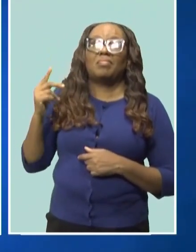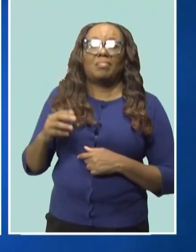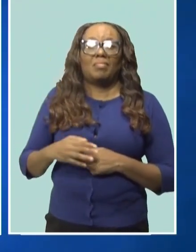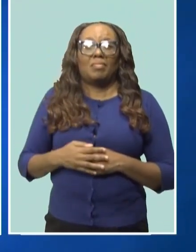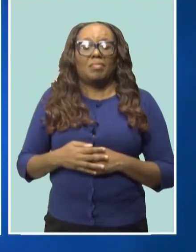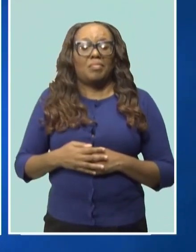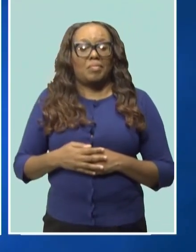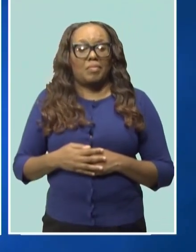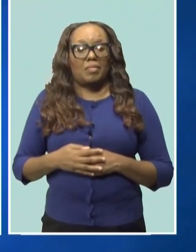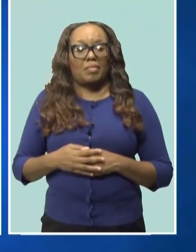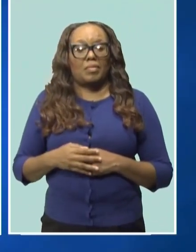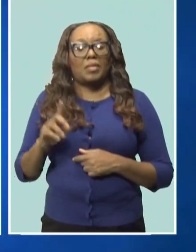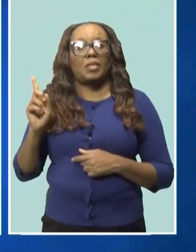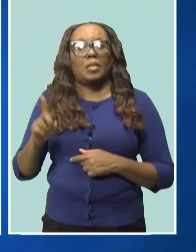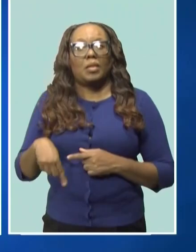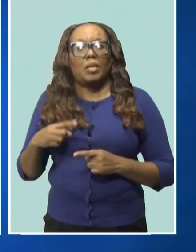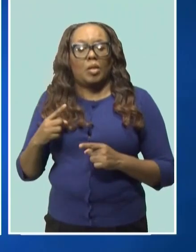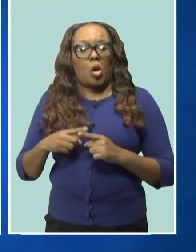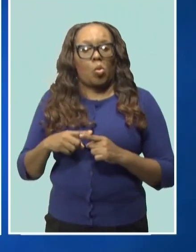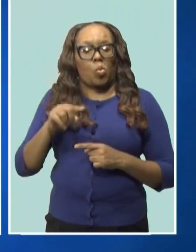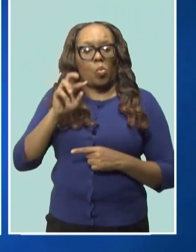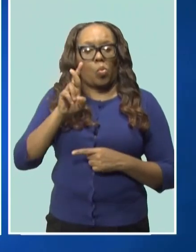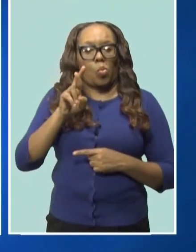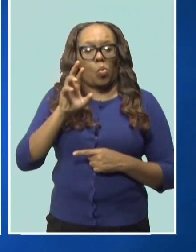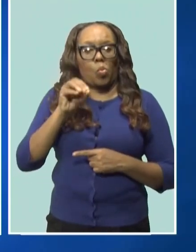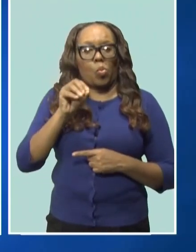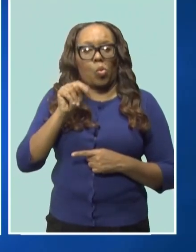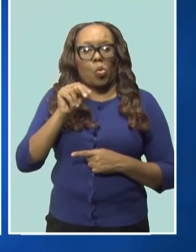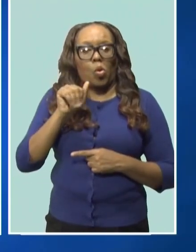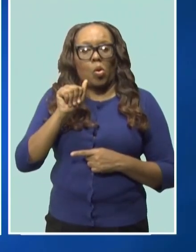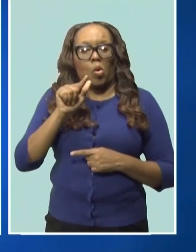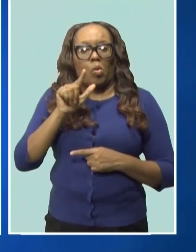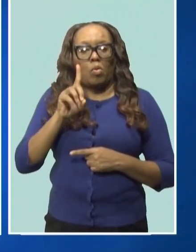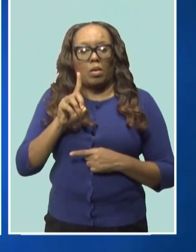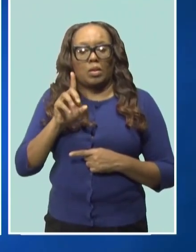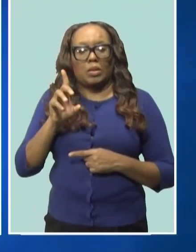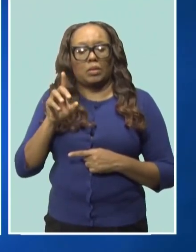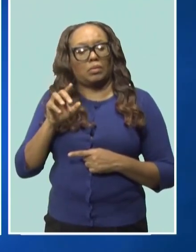of notorious criminal Ronald Biggs. When they brought him off,